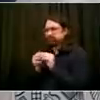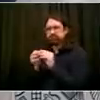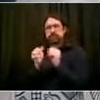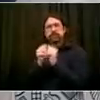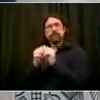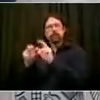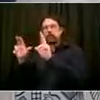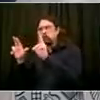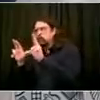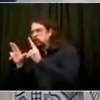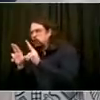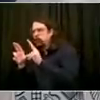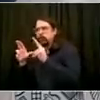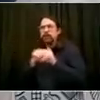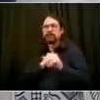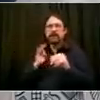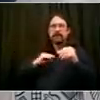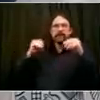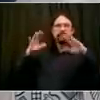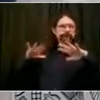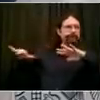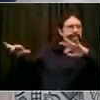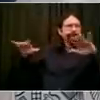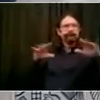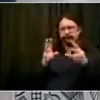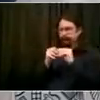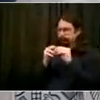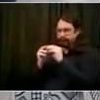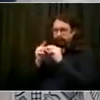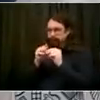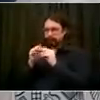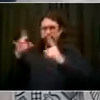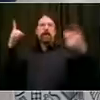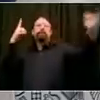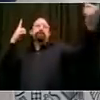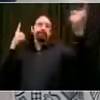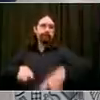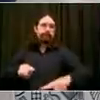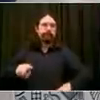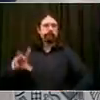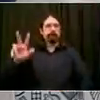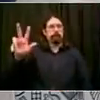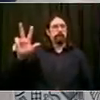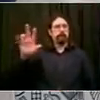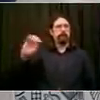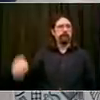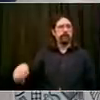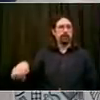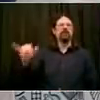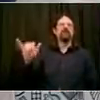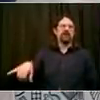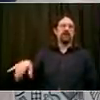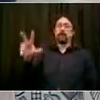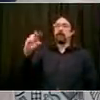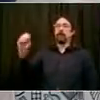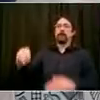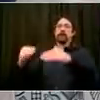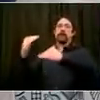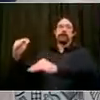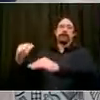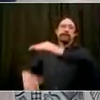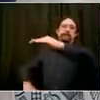contract with the people of the city, with the educators and staff, with the parents. We said, we will protect your children.